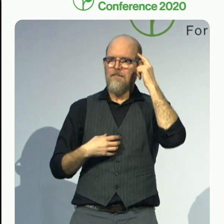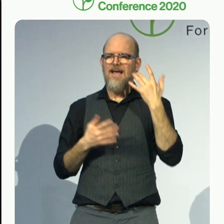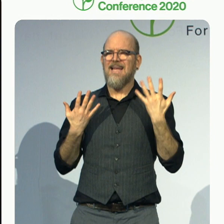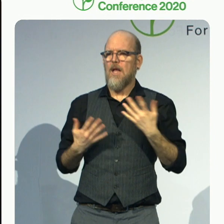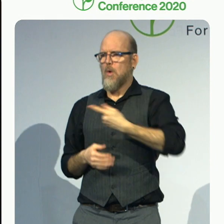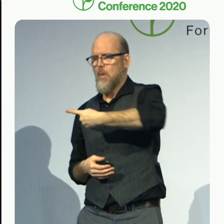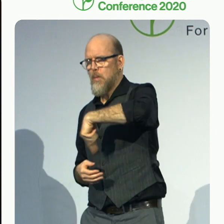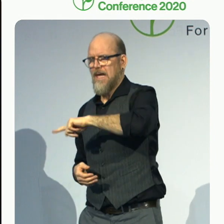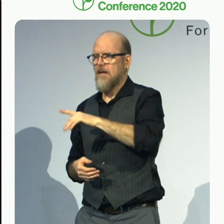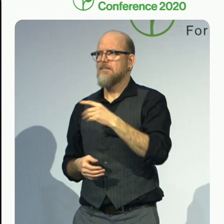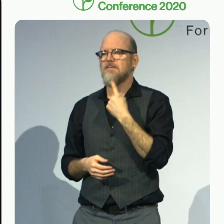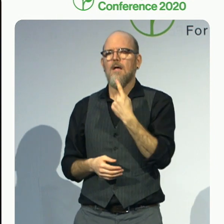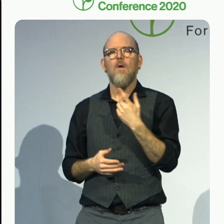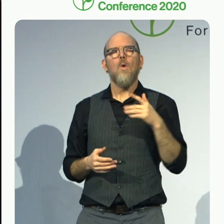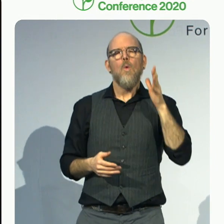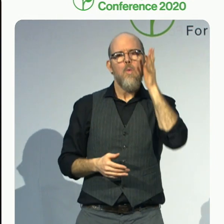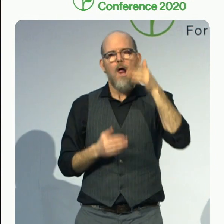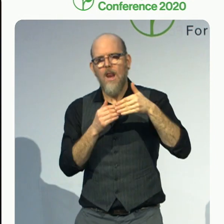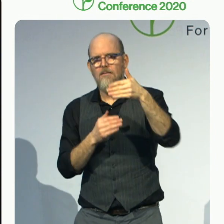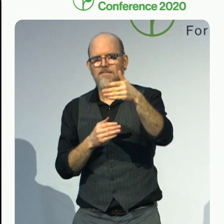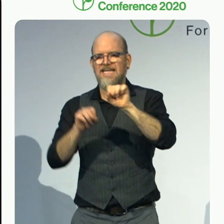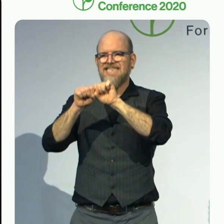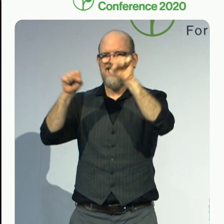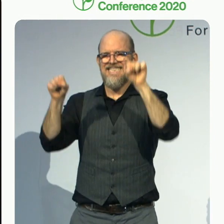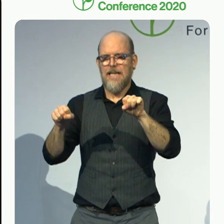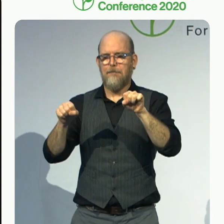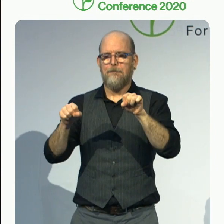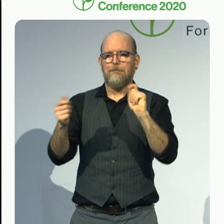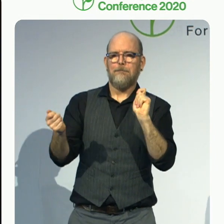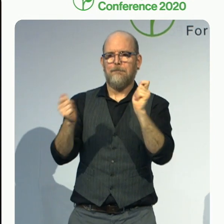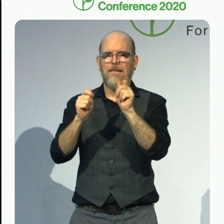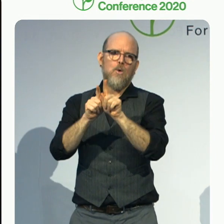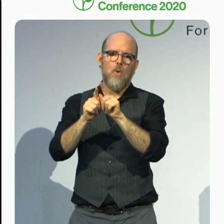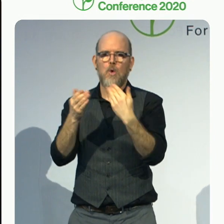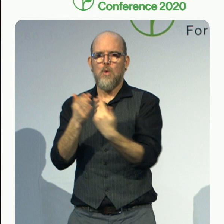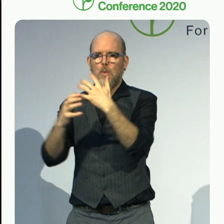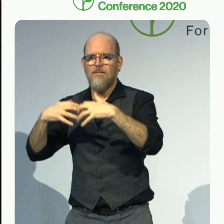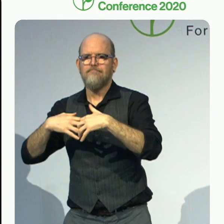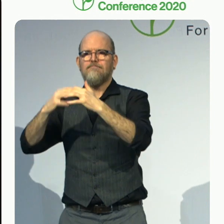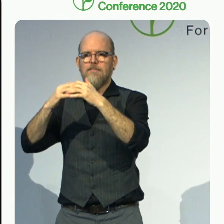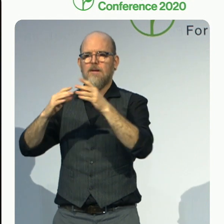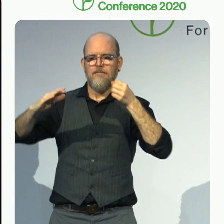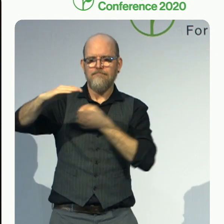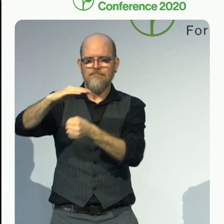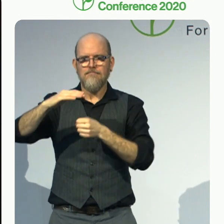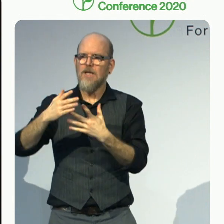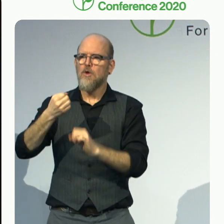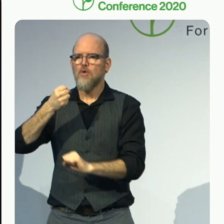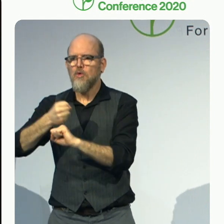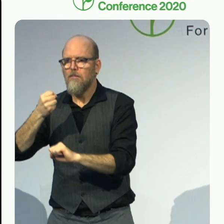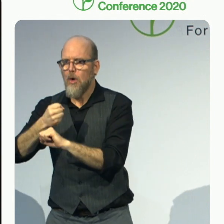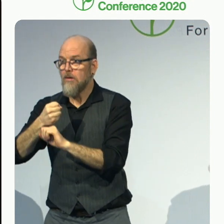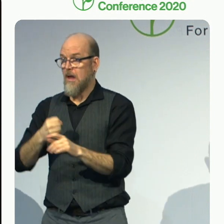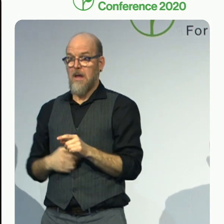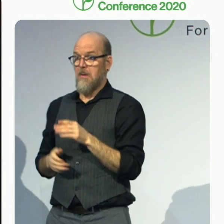in creating a good system with very good assistance, not only by teachers, but also by social workers